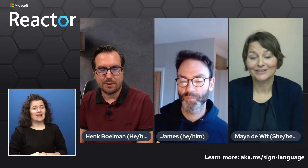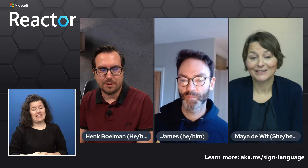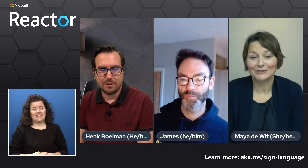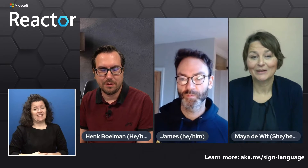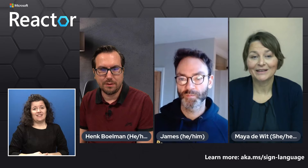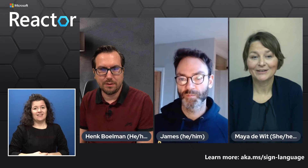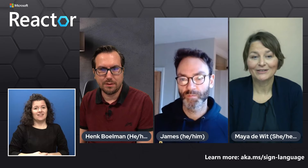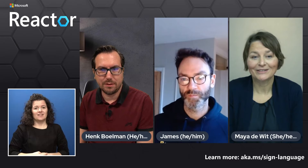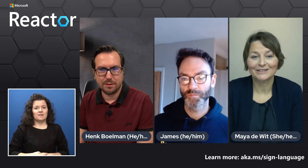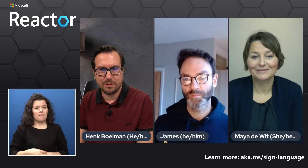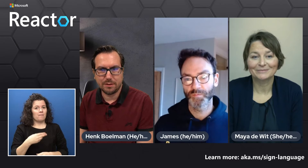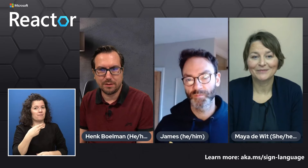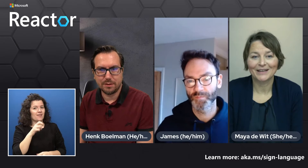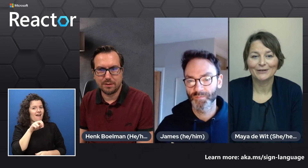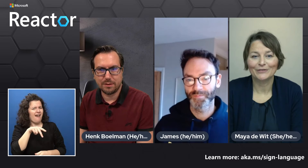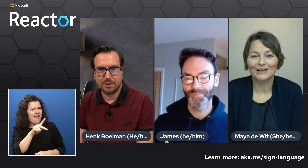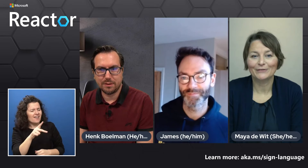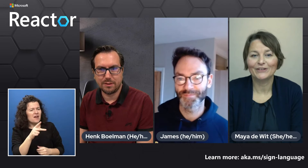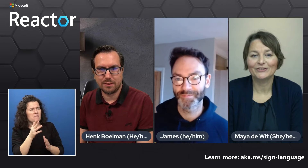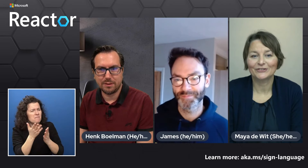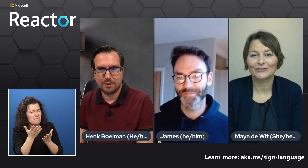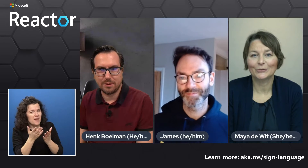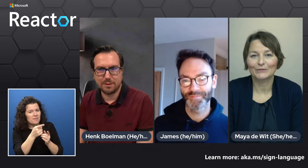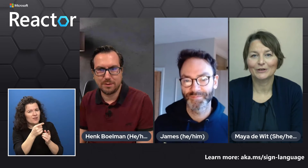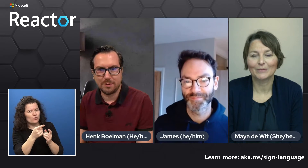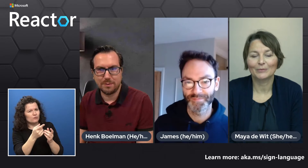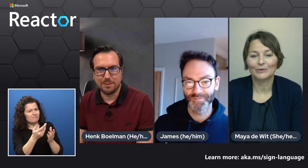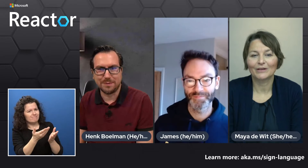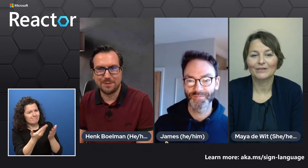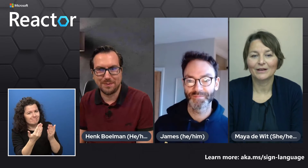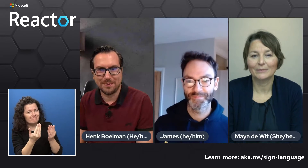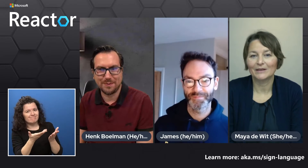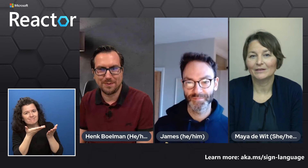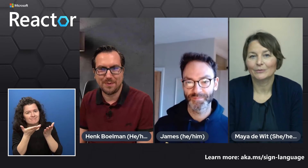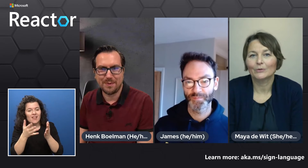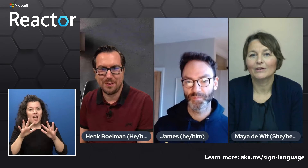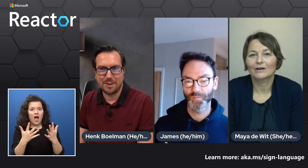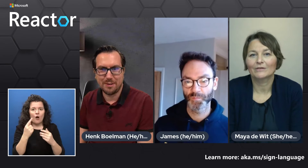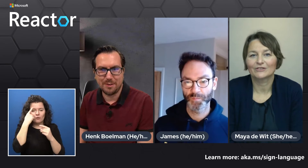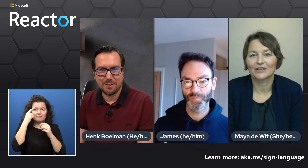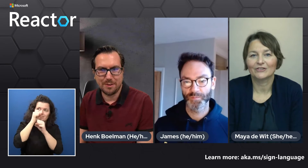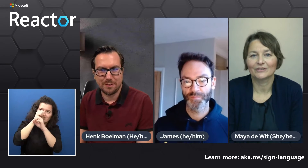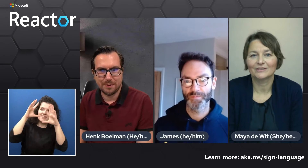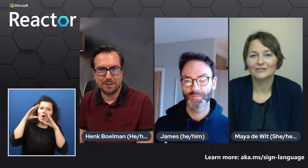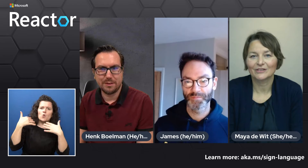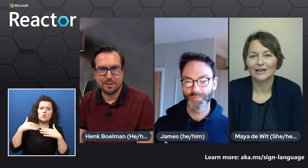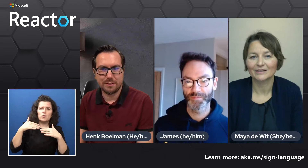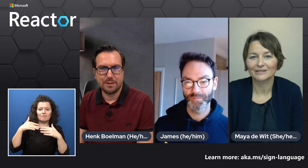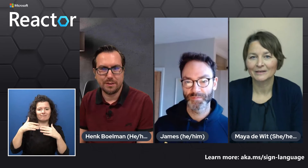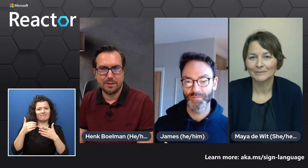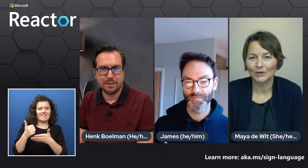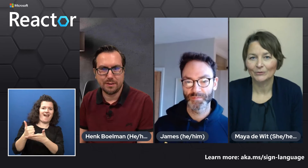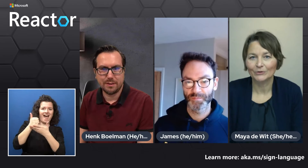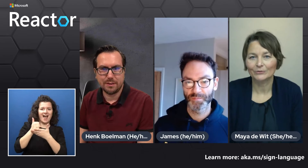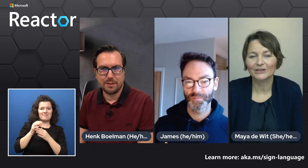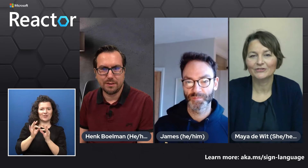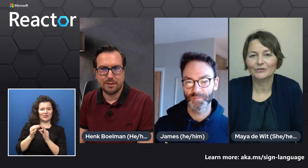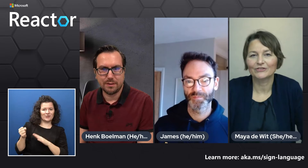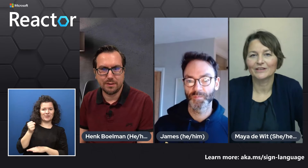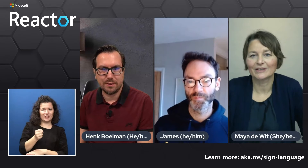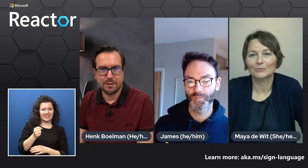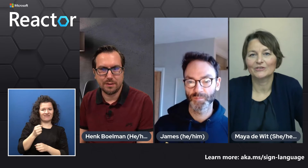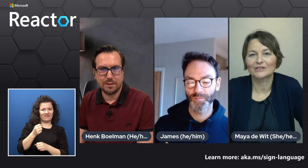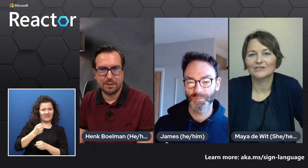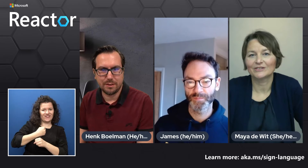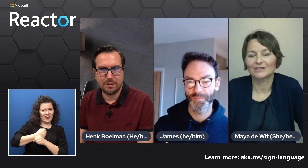should explain all the innovative features you have come up with. I mean, through our conversations and through the research